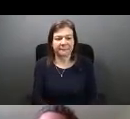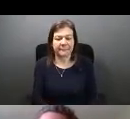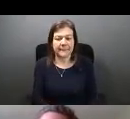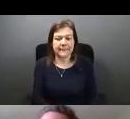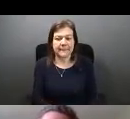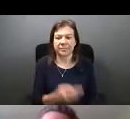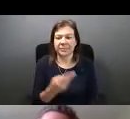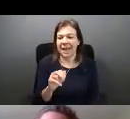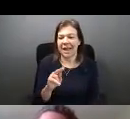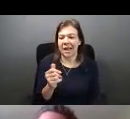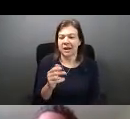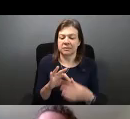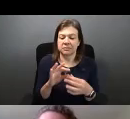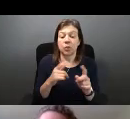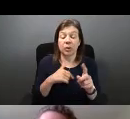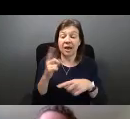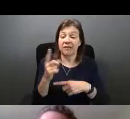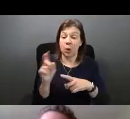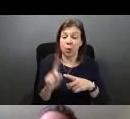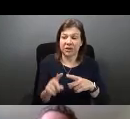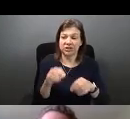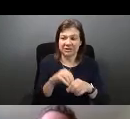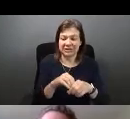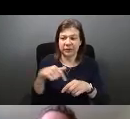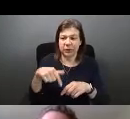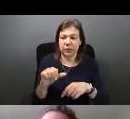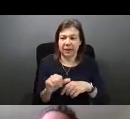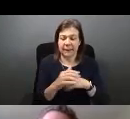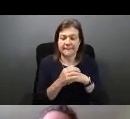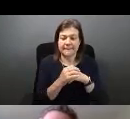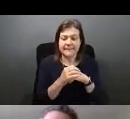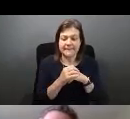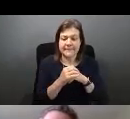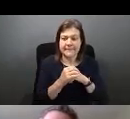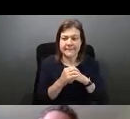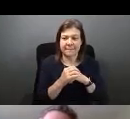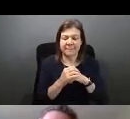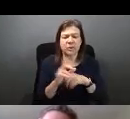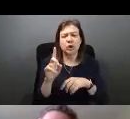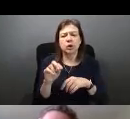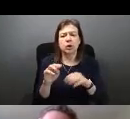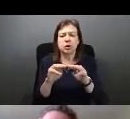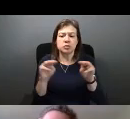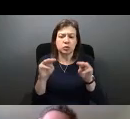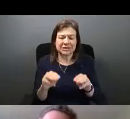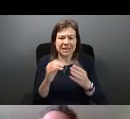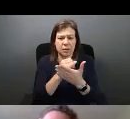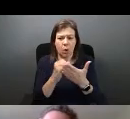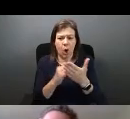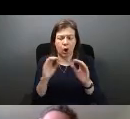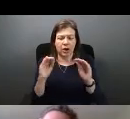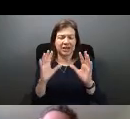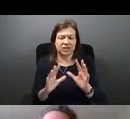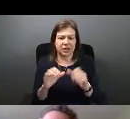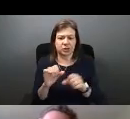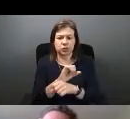Great. And we also do have another question. Do museum art educators working with